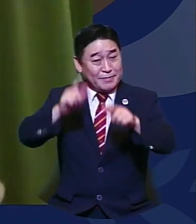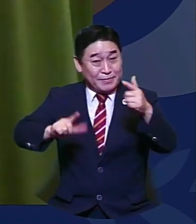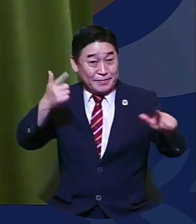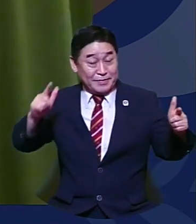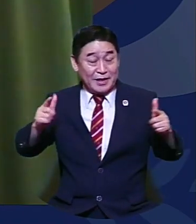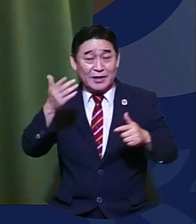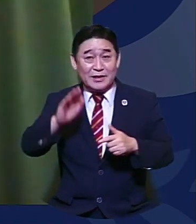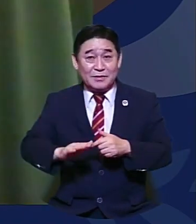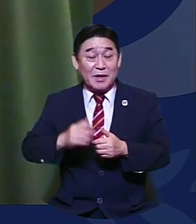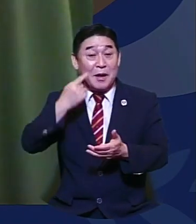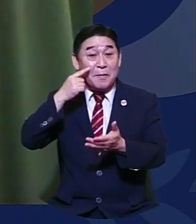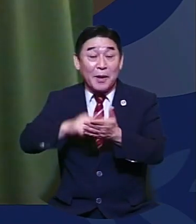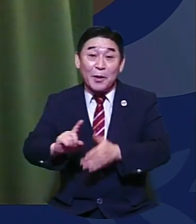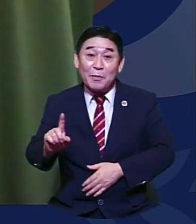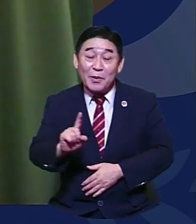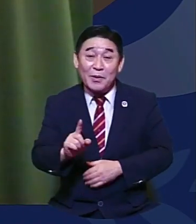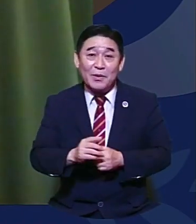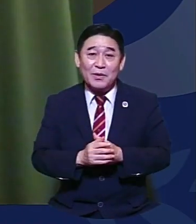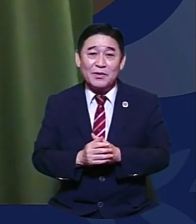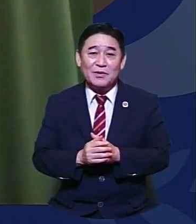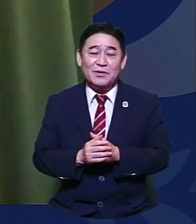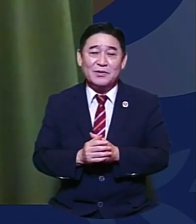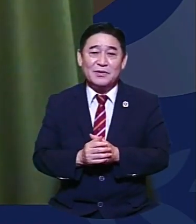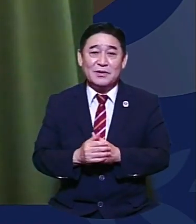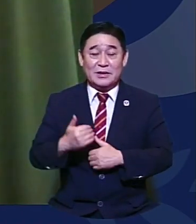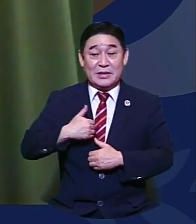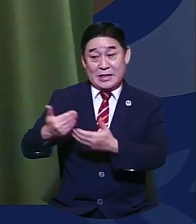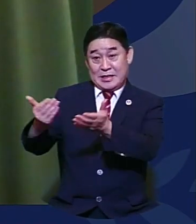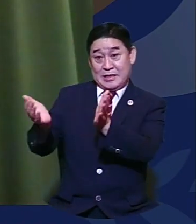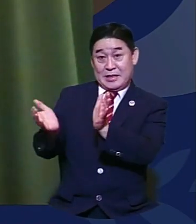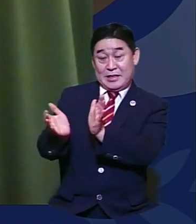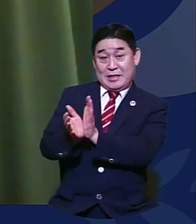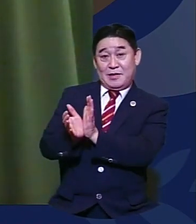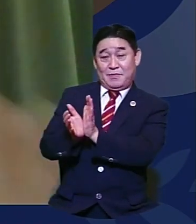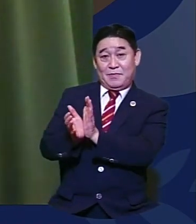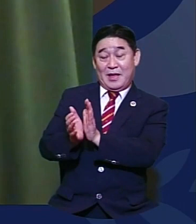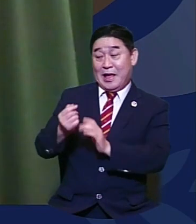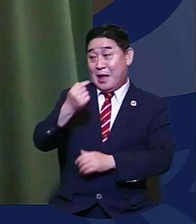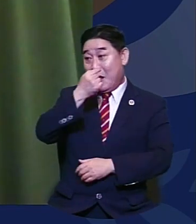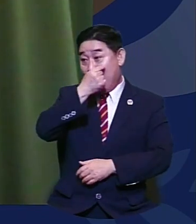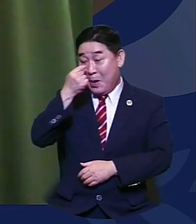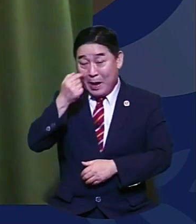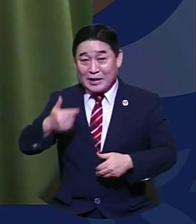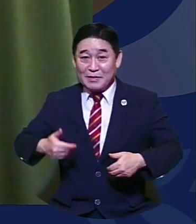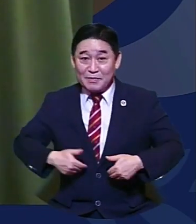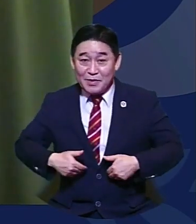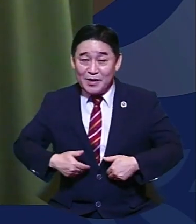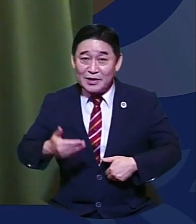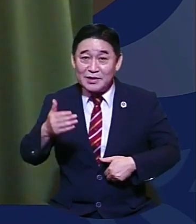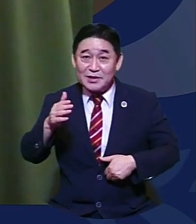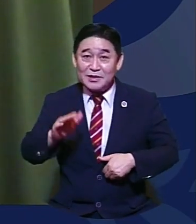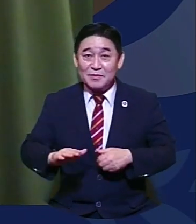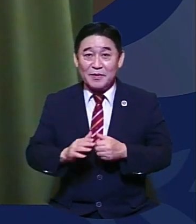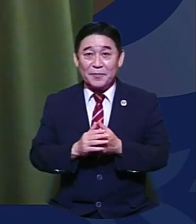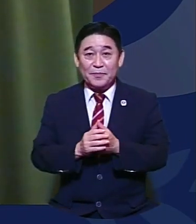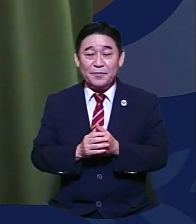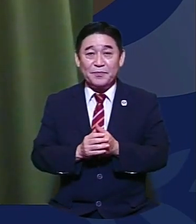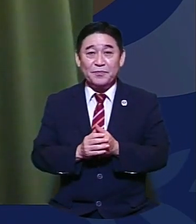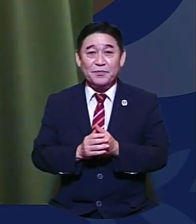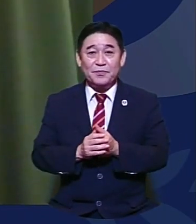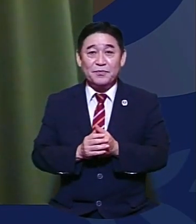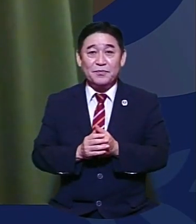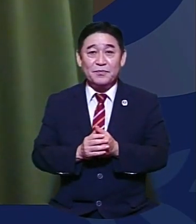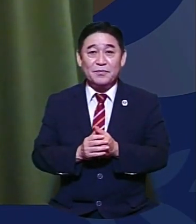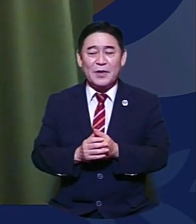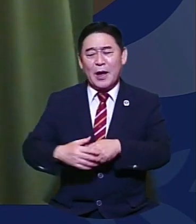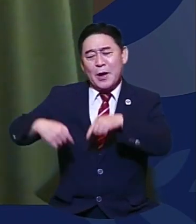give kudos to my team focused on the digital ecosystem country assessments. They are brilliant minds, but they are also very collaborative in terms